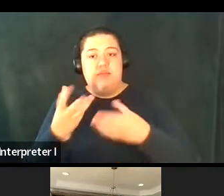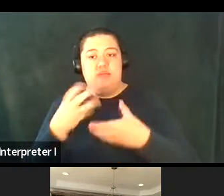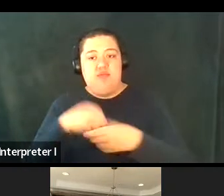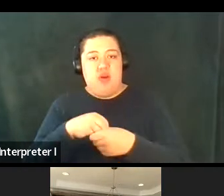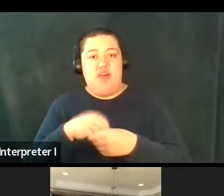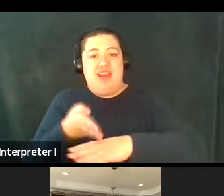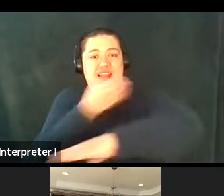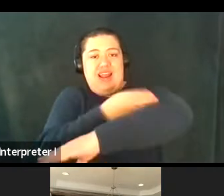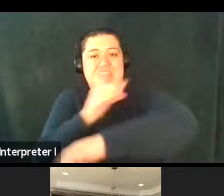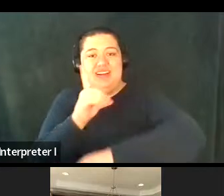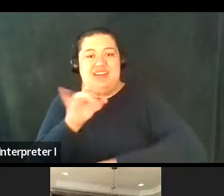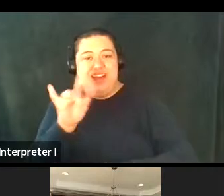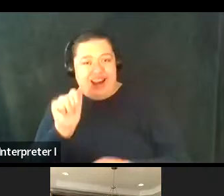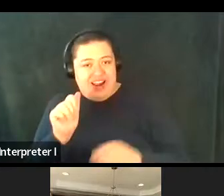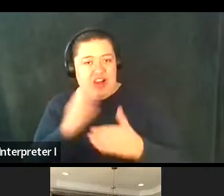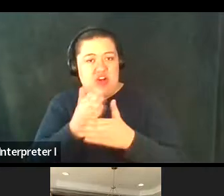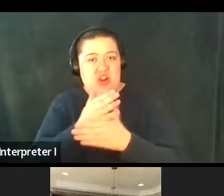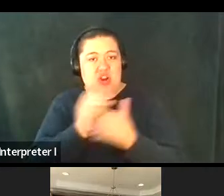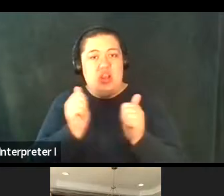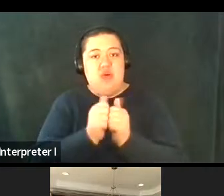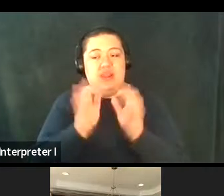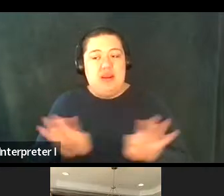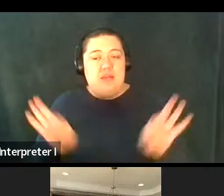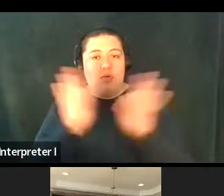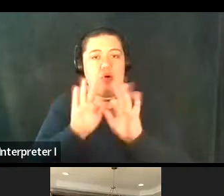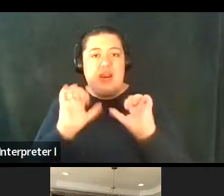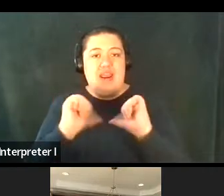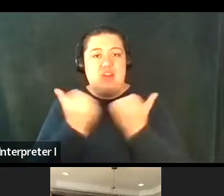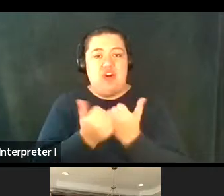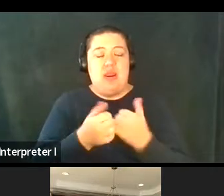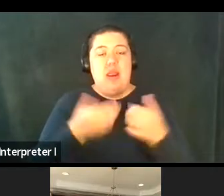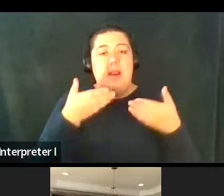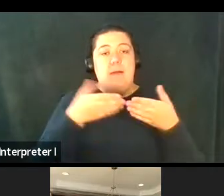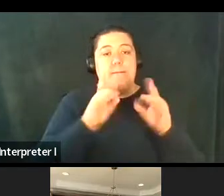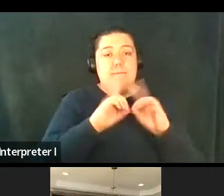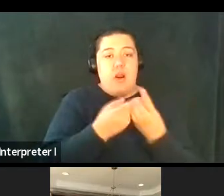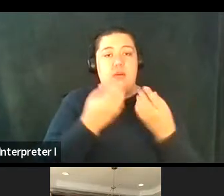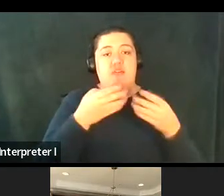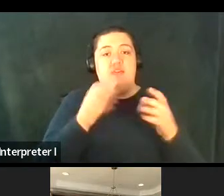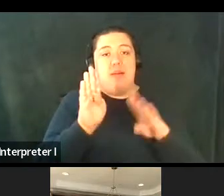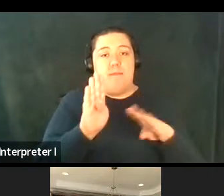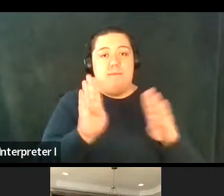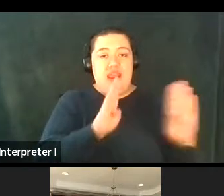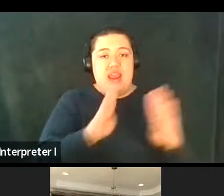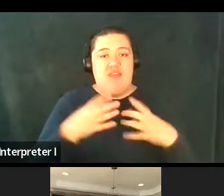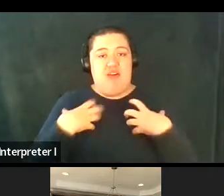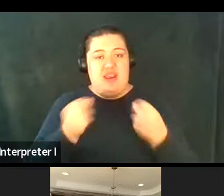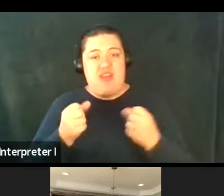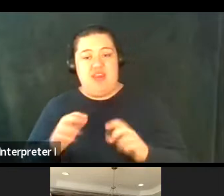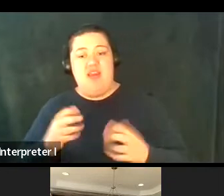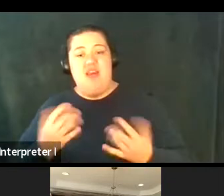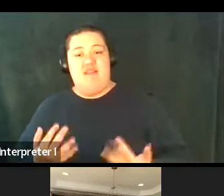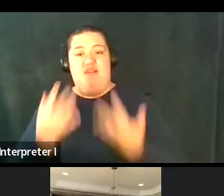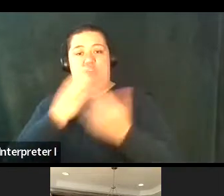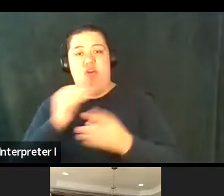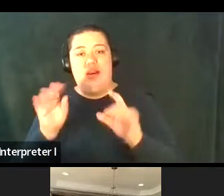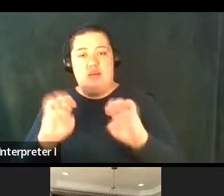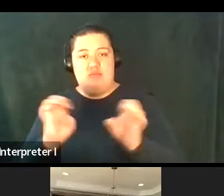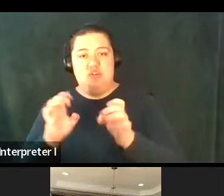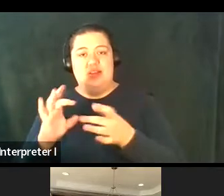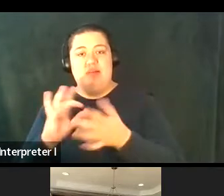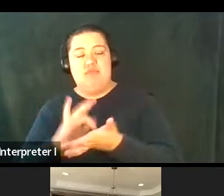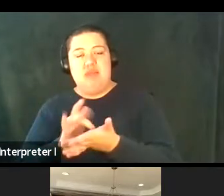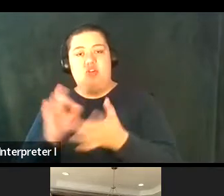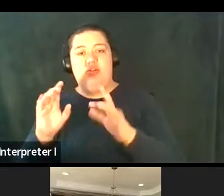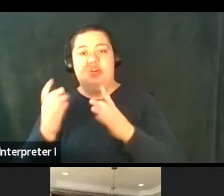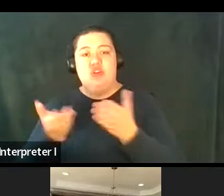sharing between vital agencies, the Department of Behavioral Health, DC Health, Fire and Emergency Medical Services, and the Office of